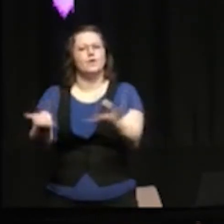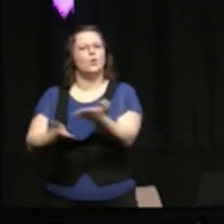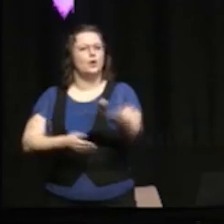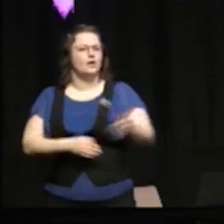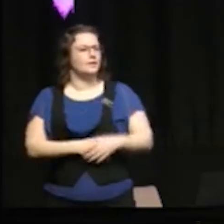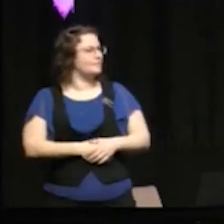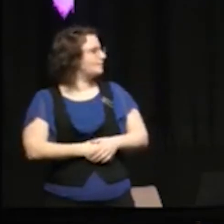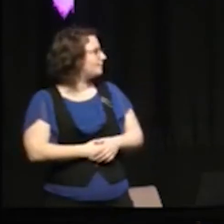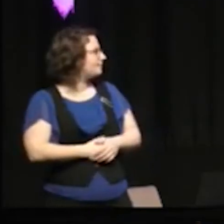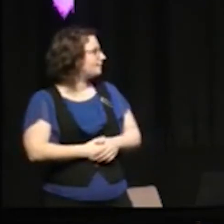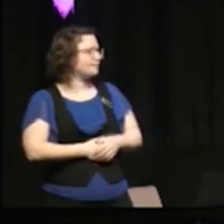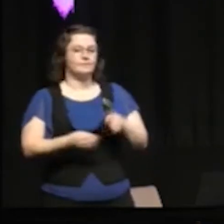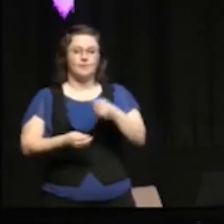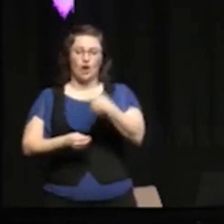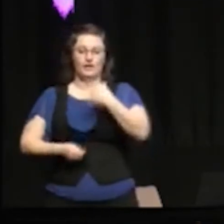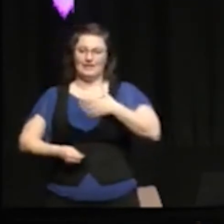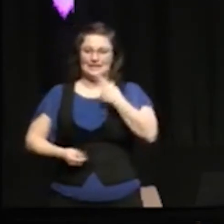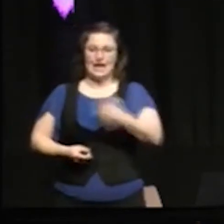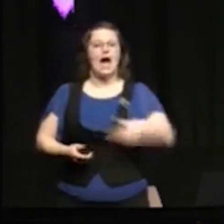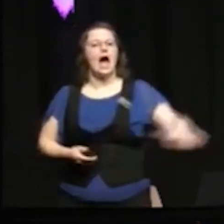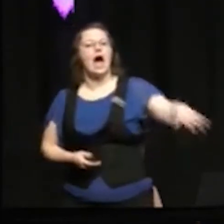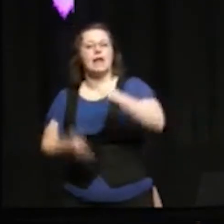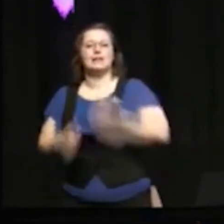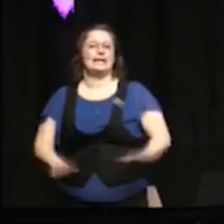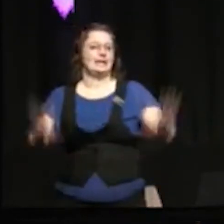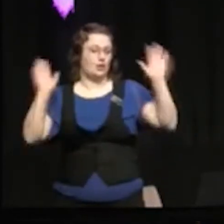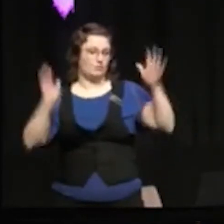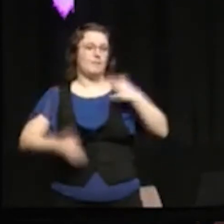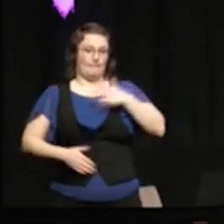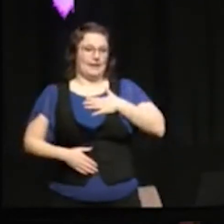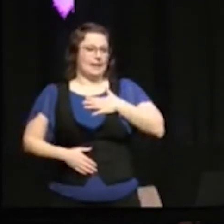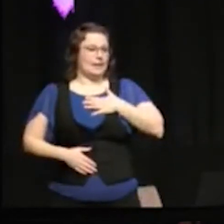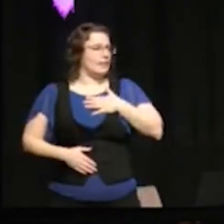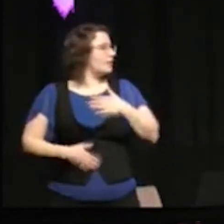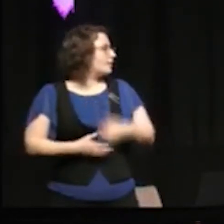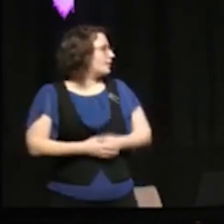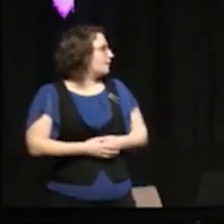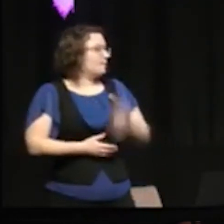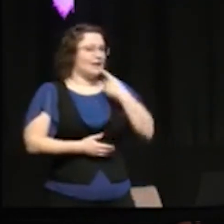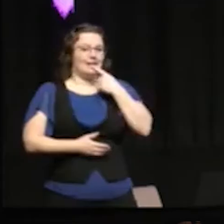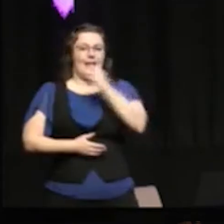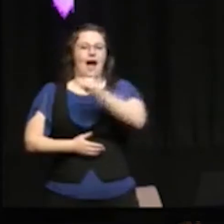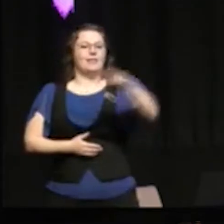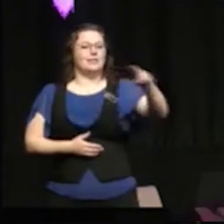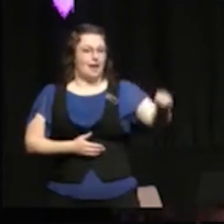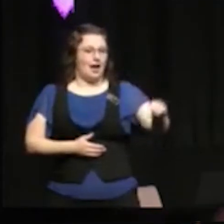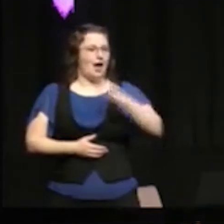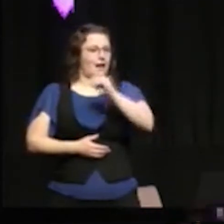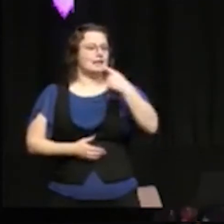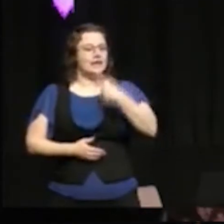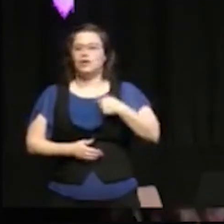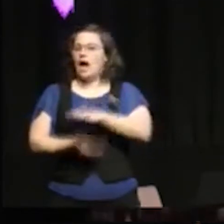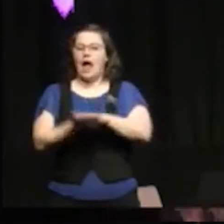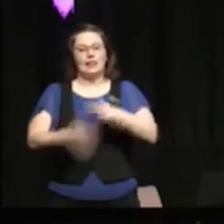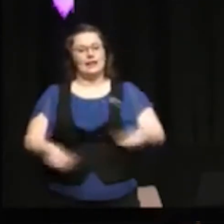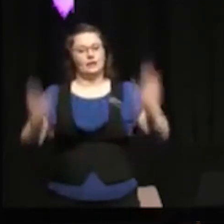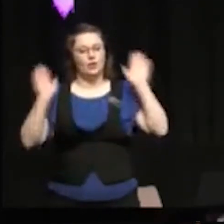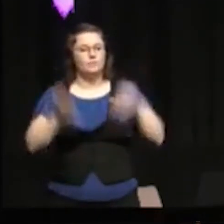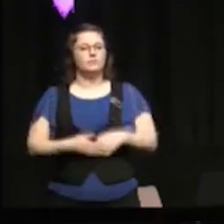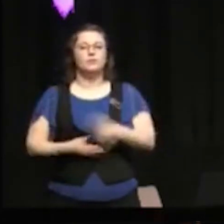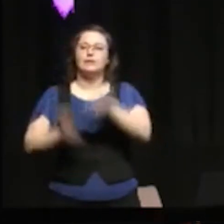person, what would it be? Madam? Never give up. That's what I want to